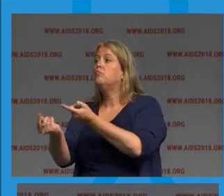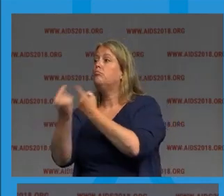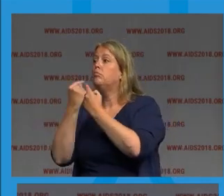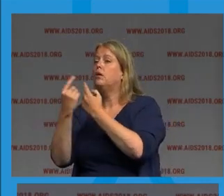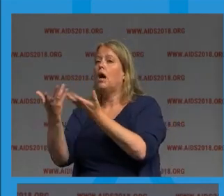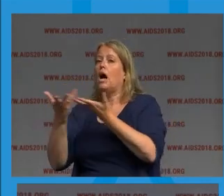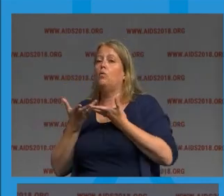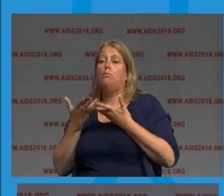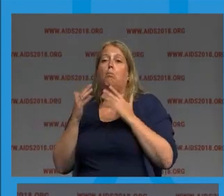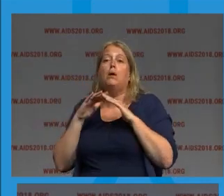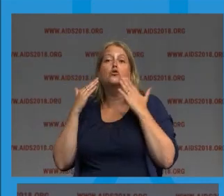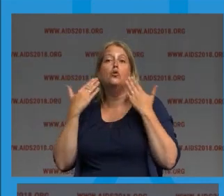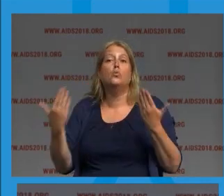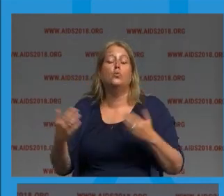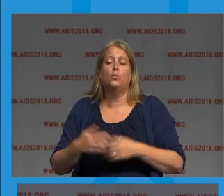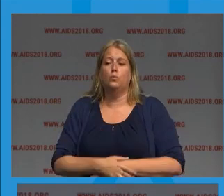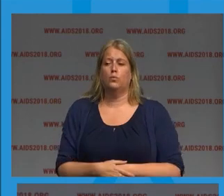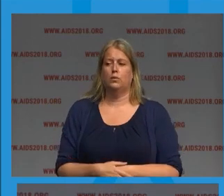receive you.